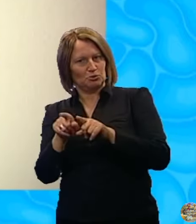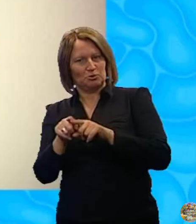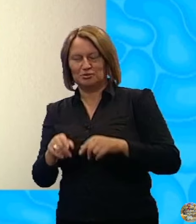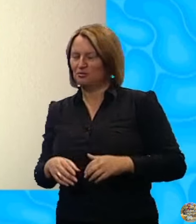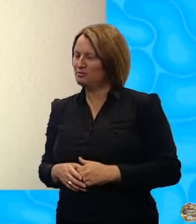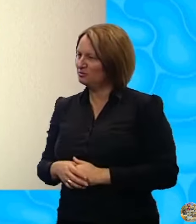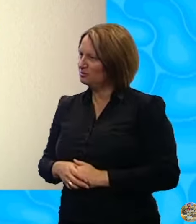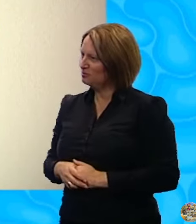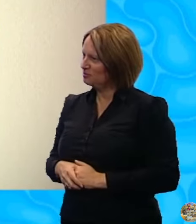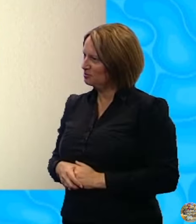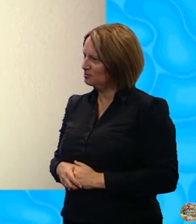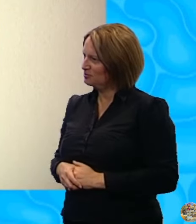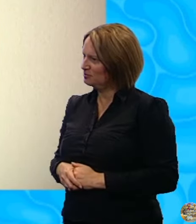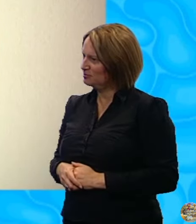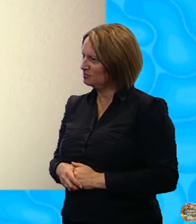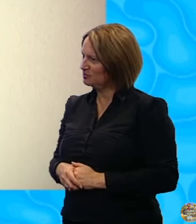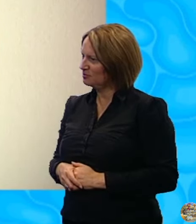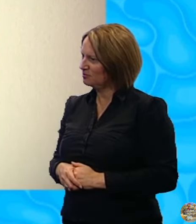well soon.